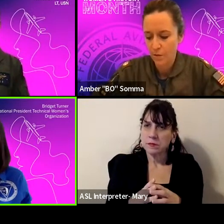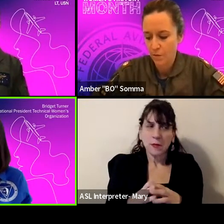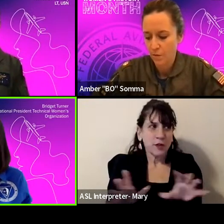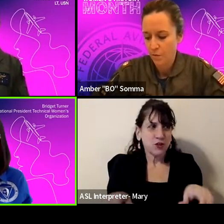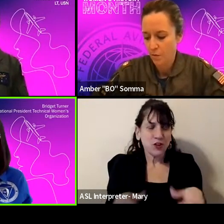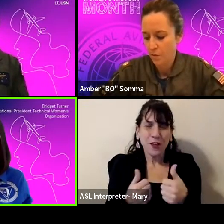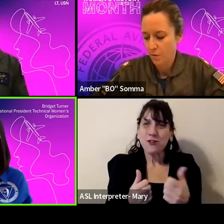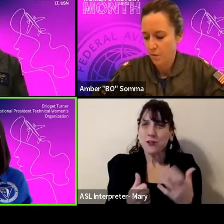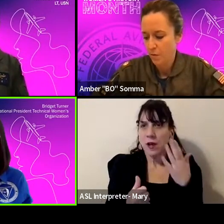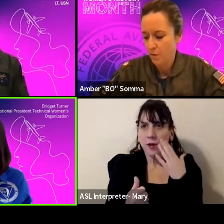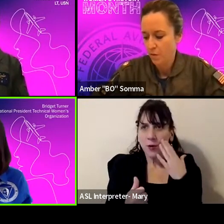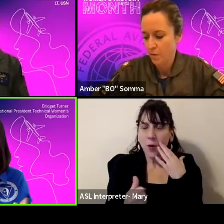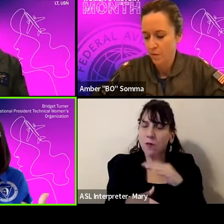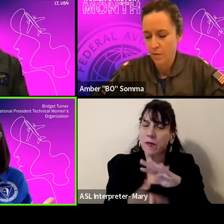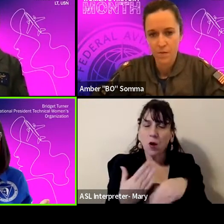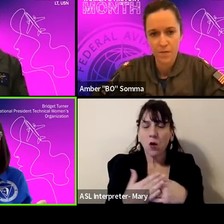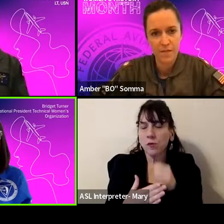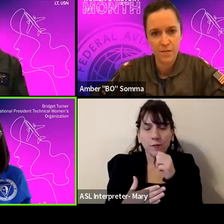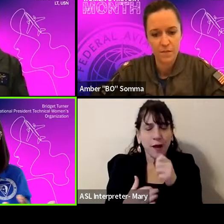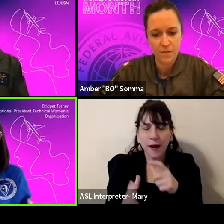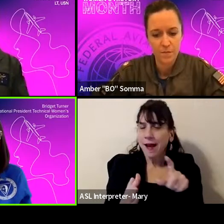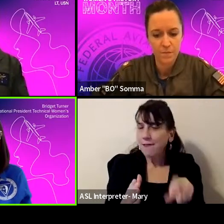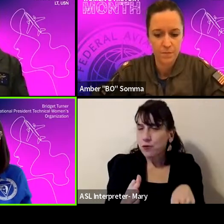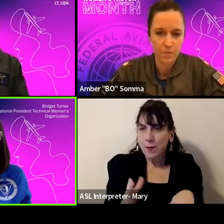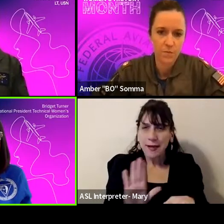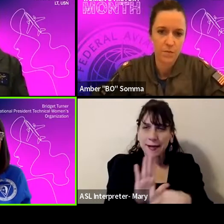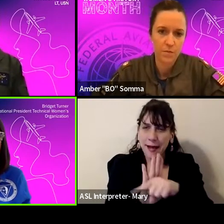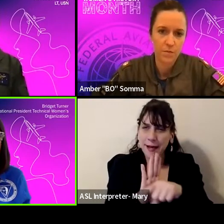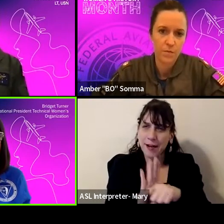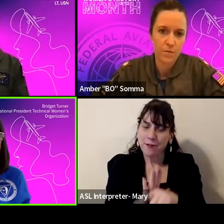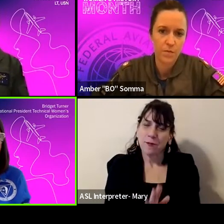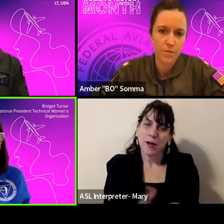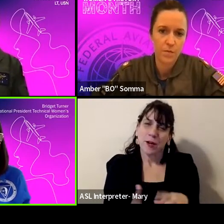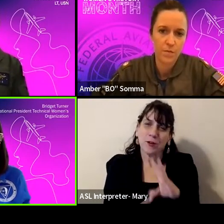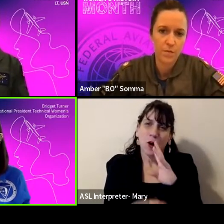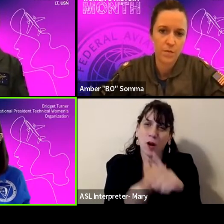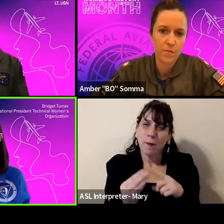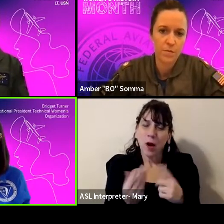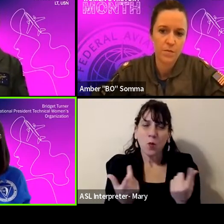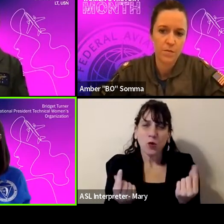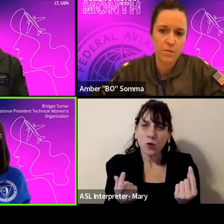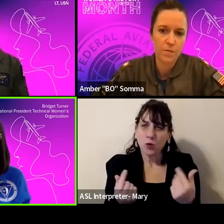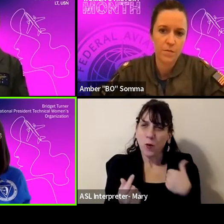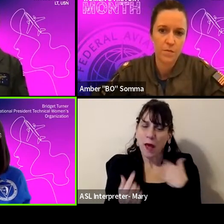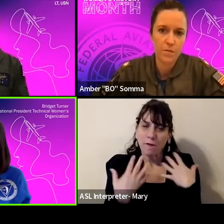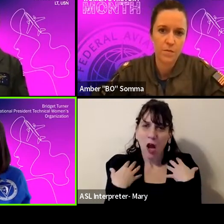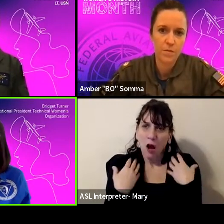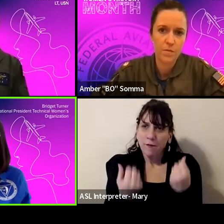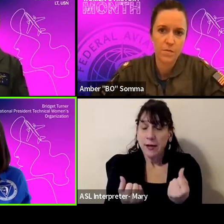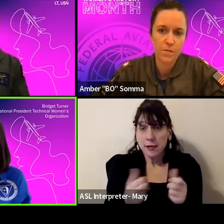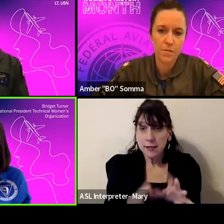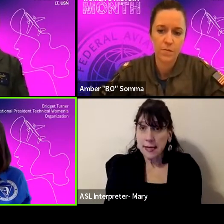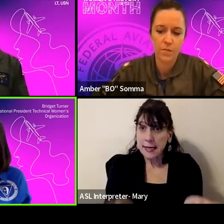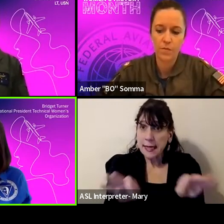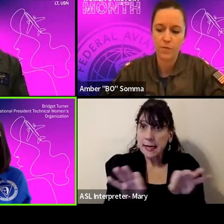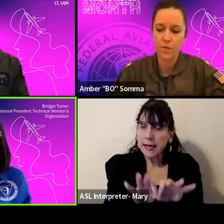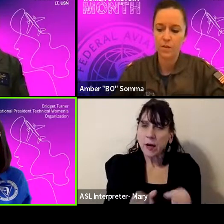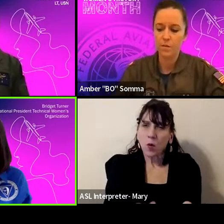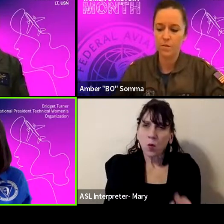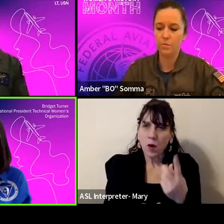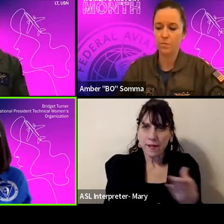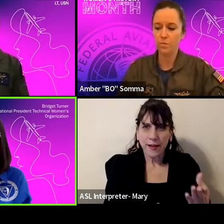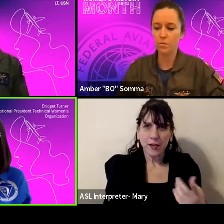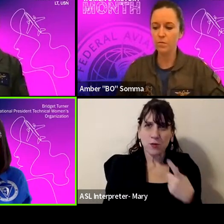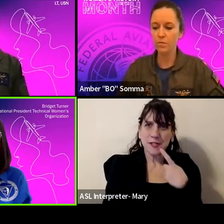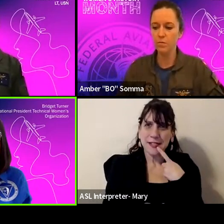challenges, I know they all don't have to be negative, and we talked about what you can do to be have confidence and key. Is there one thing that you